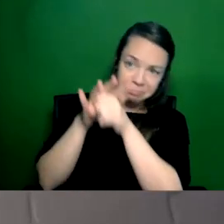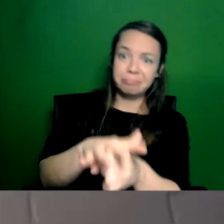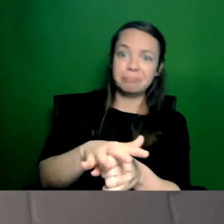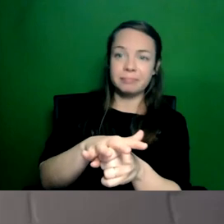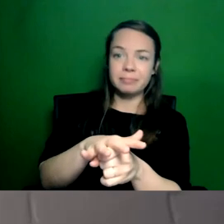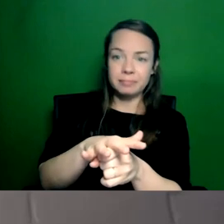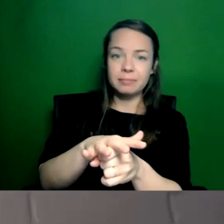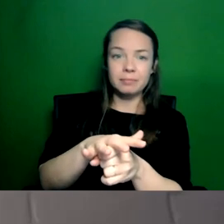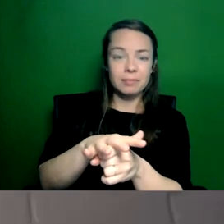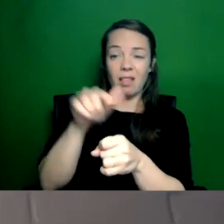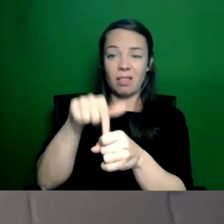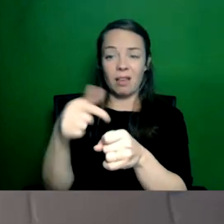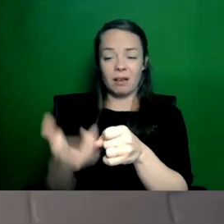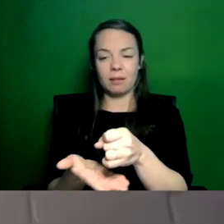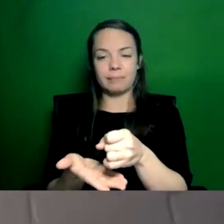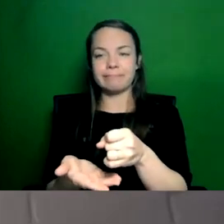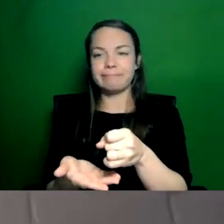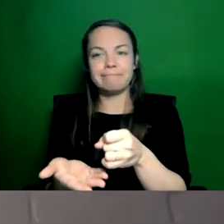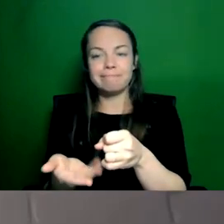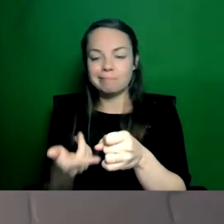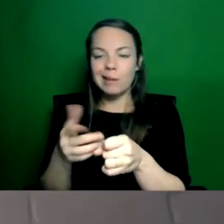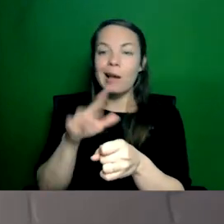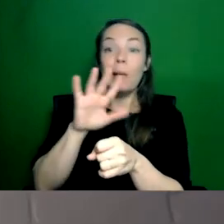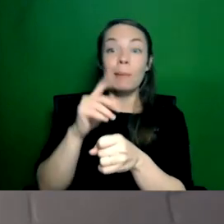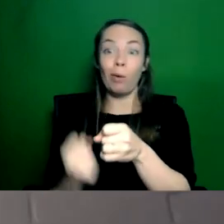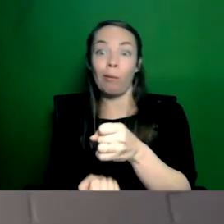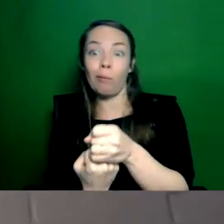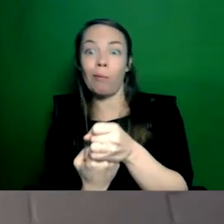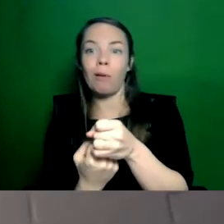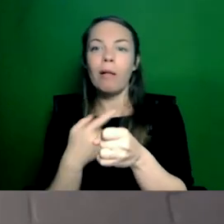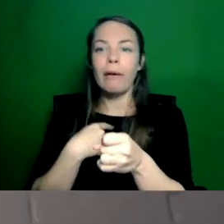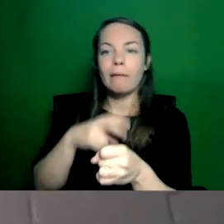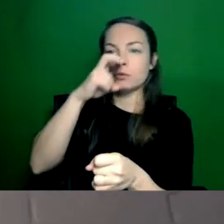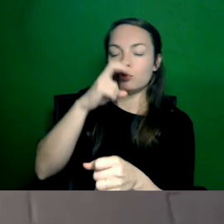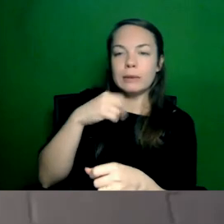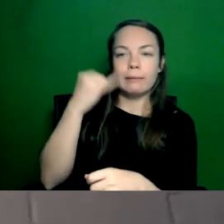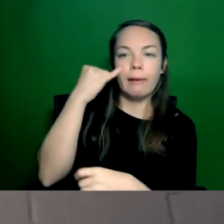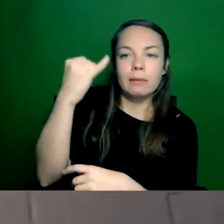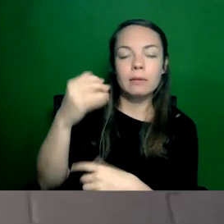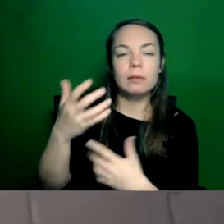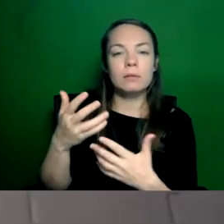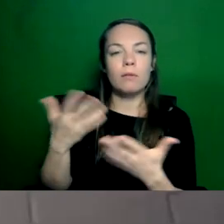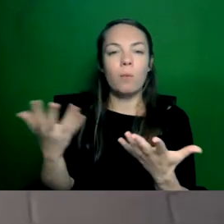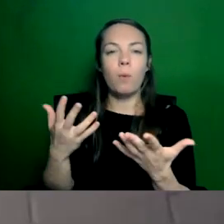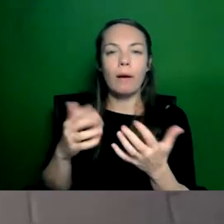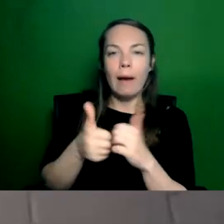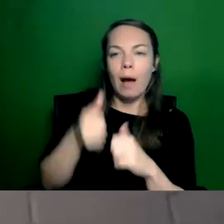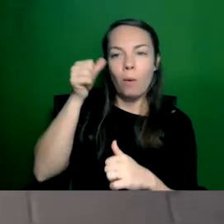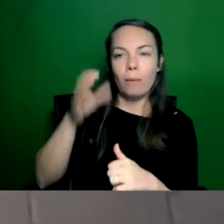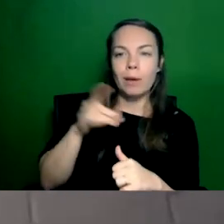the holders of these. And supporters sometimes of these rigid notions that we have about the way that we operate in this